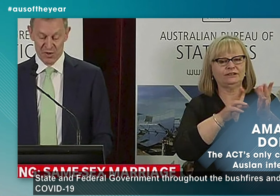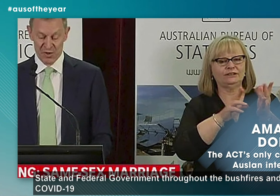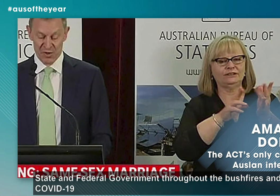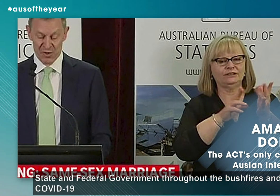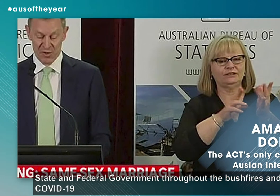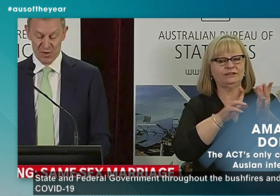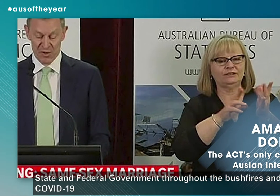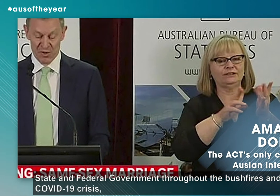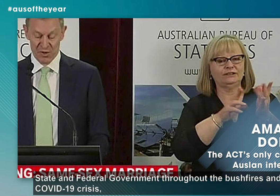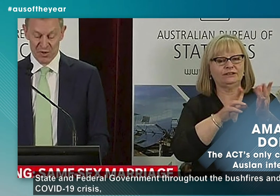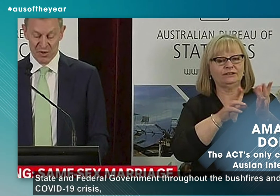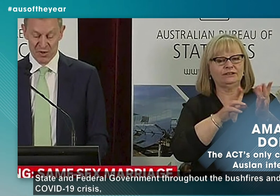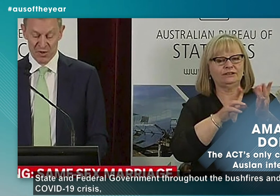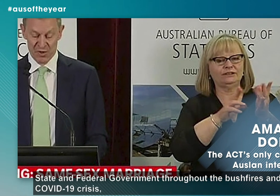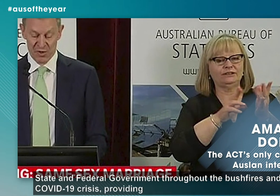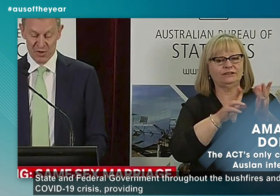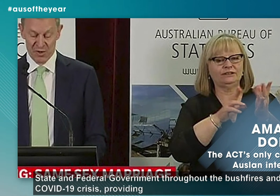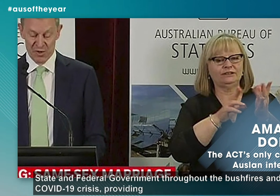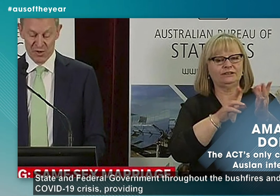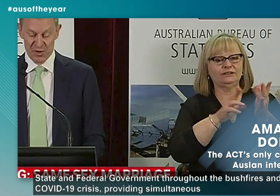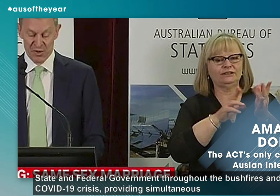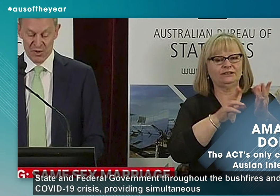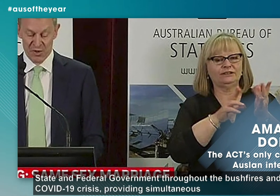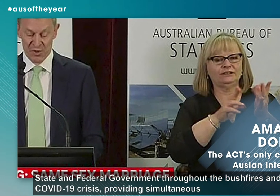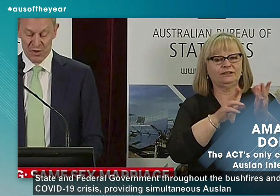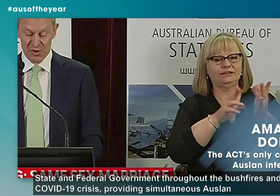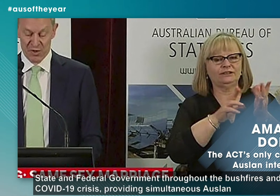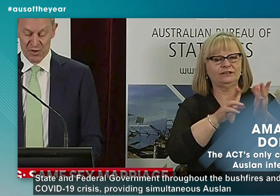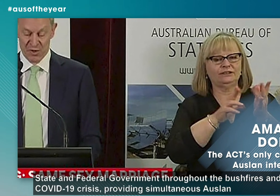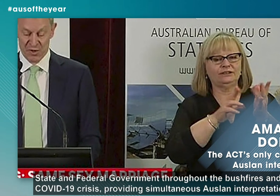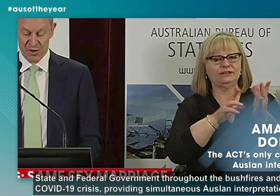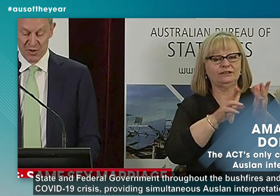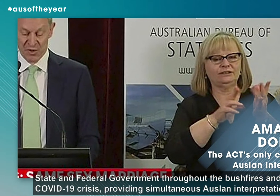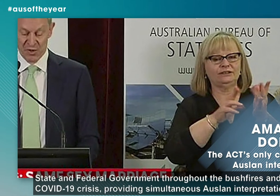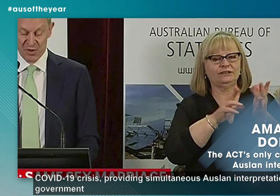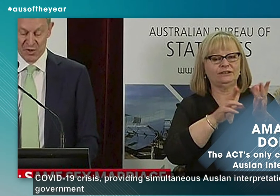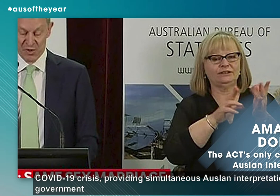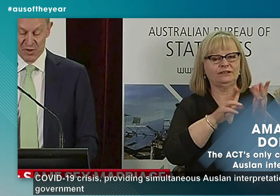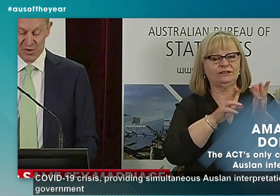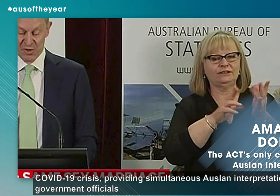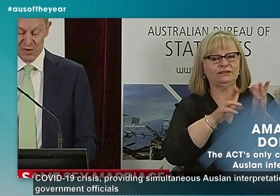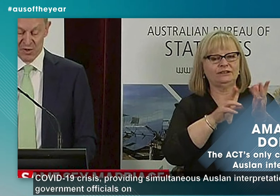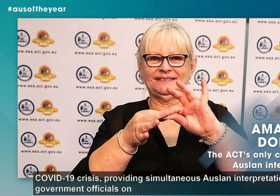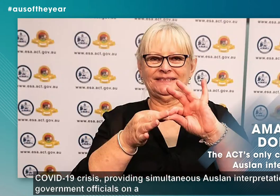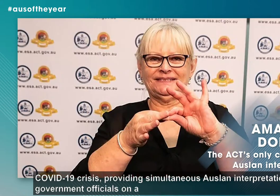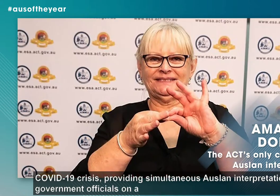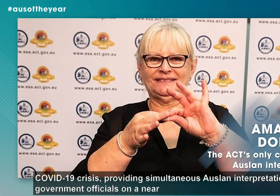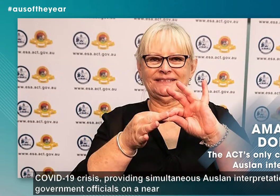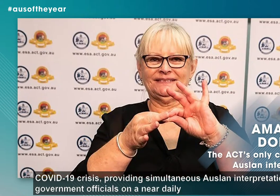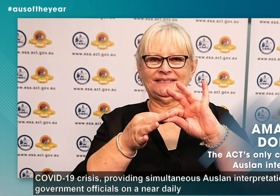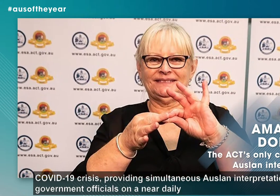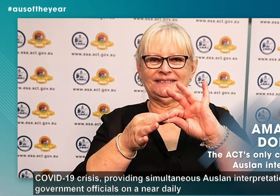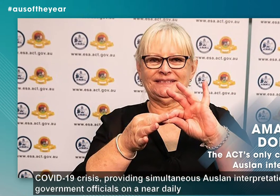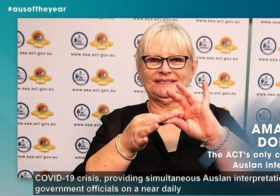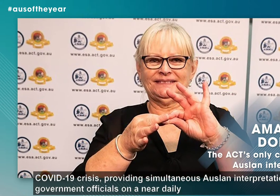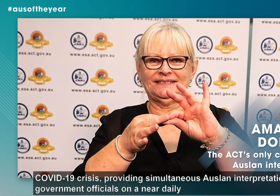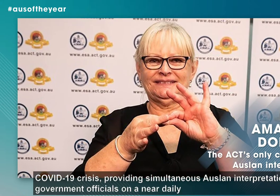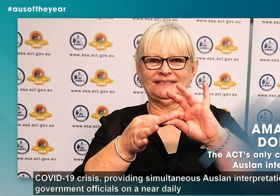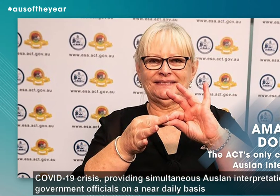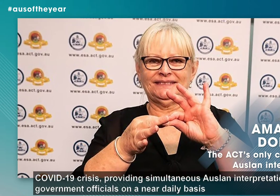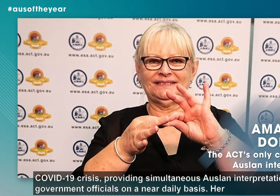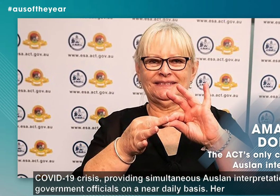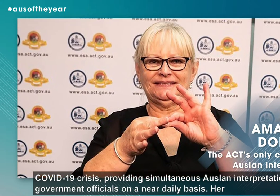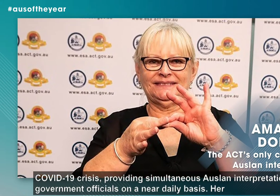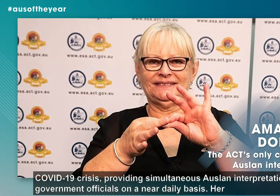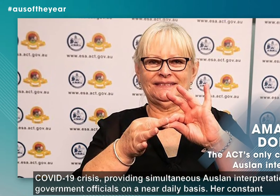providing simultaneous Auslan interpretation for government officials on a near daily basis. Her constant presence at